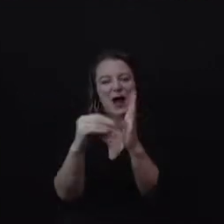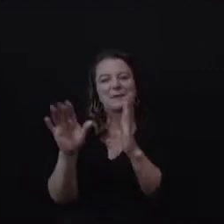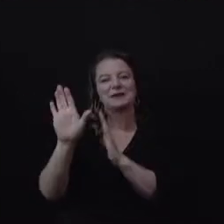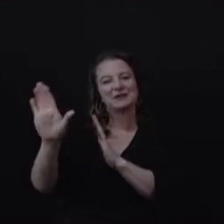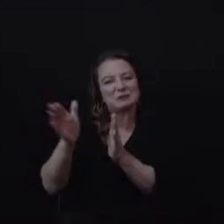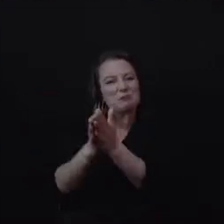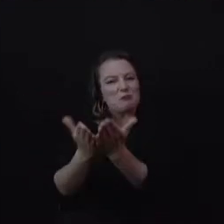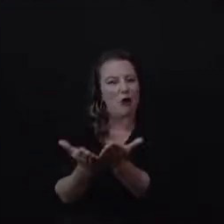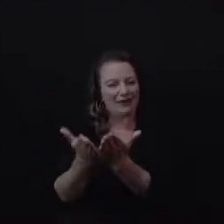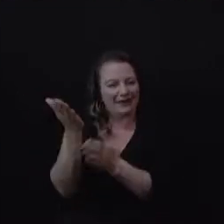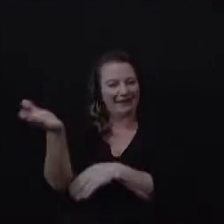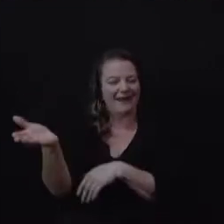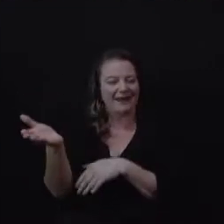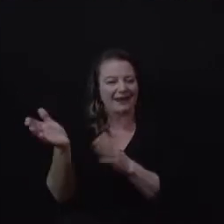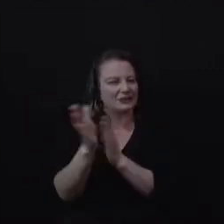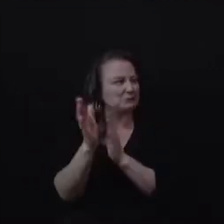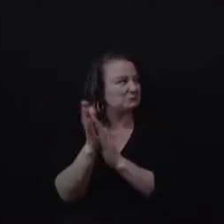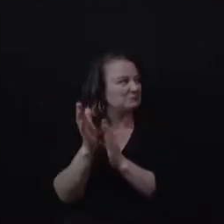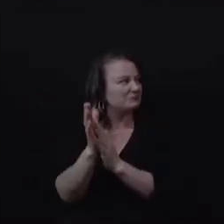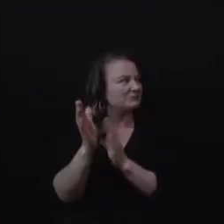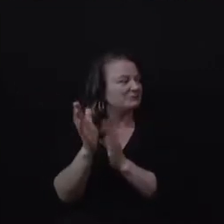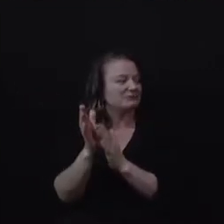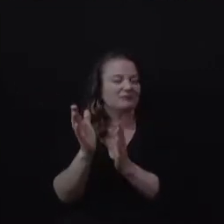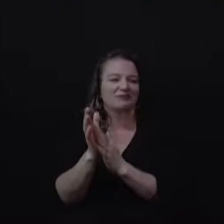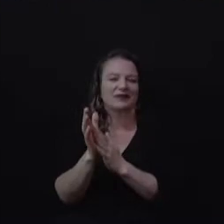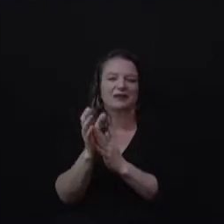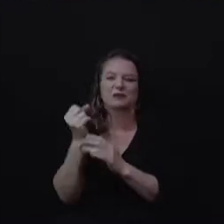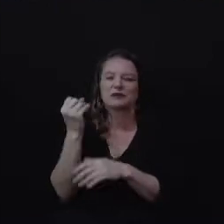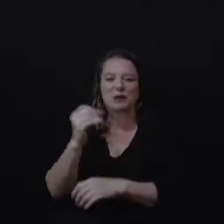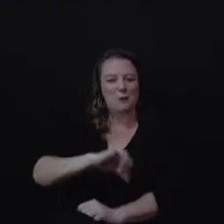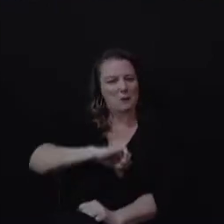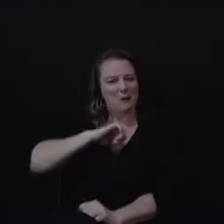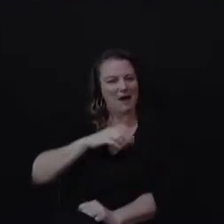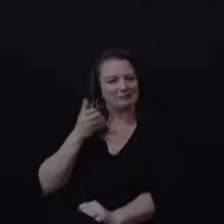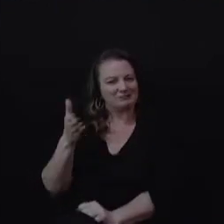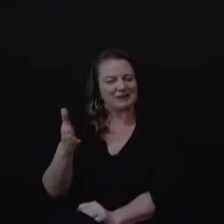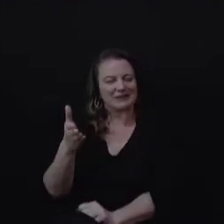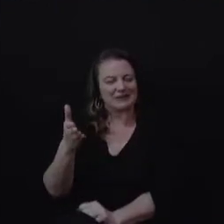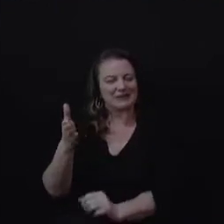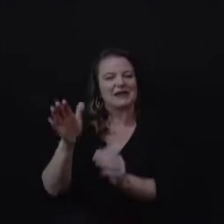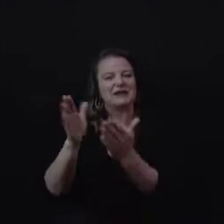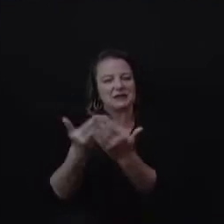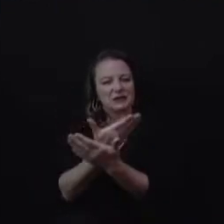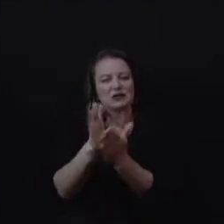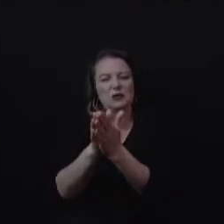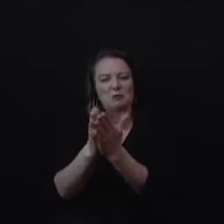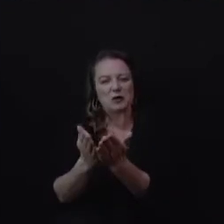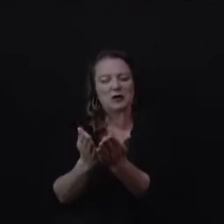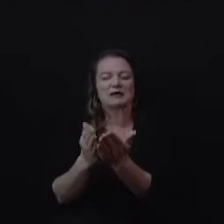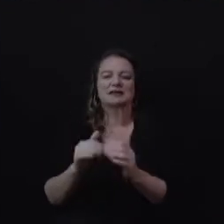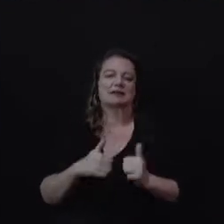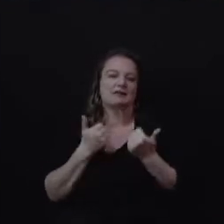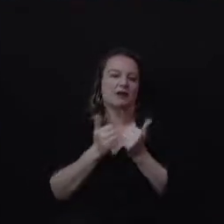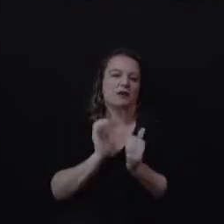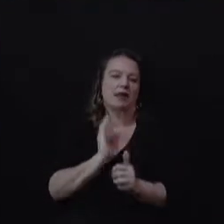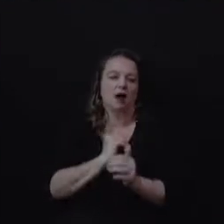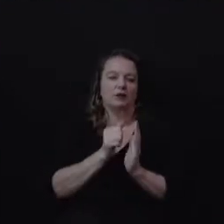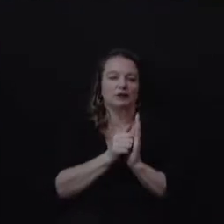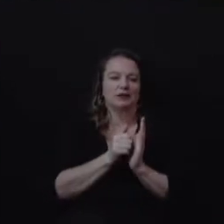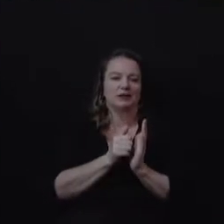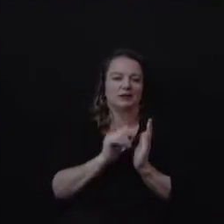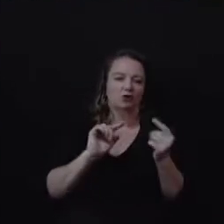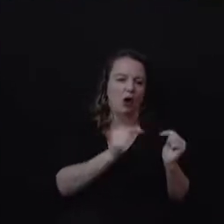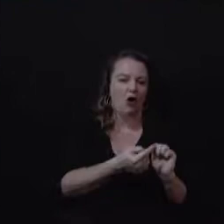give it up for Pastor Greg. We are so proud of you. His new book, Living With Our Scars, was just released, and we are just